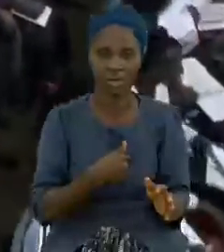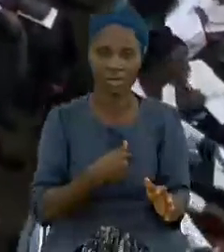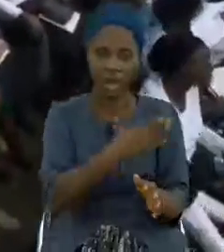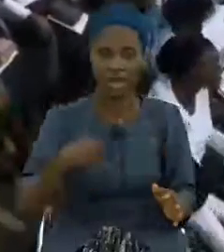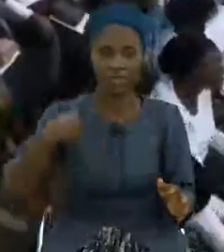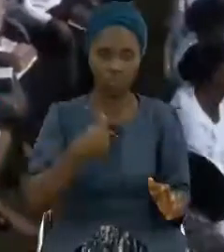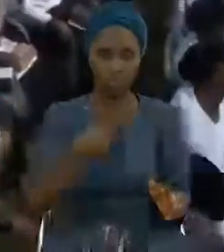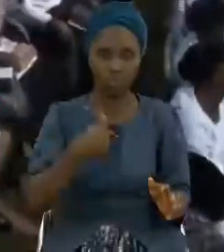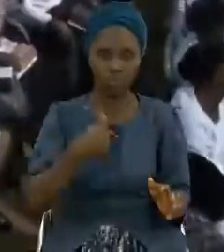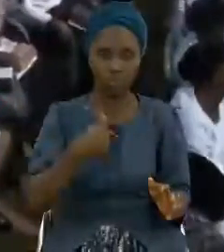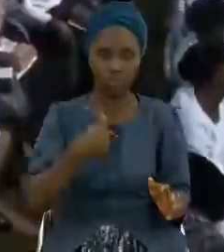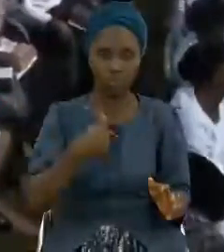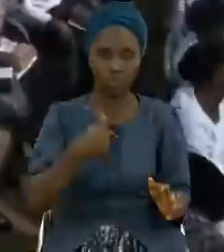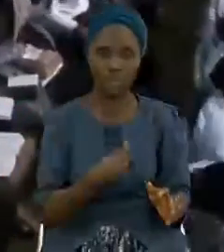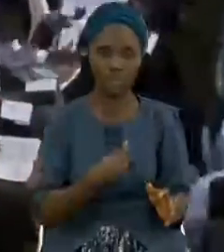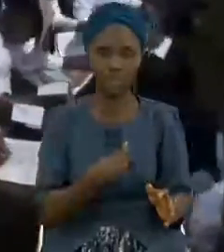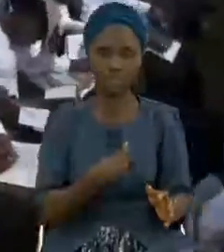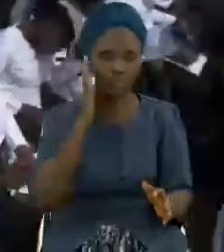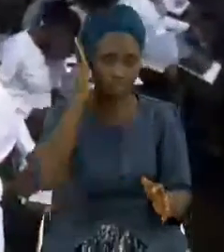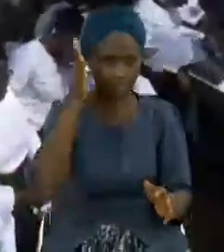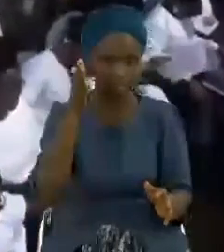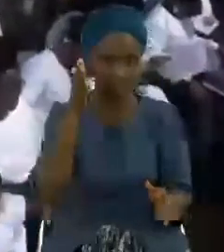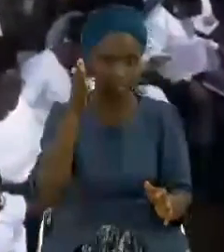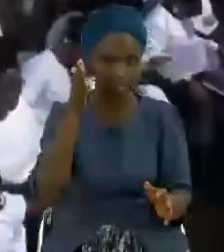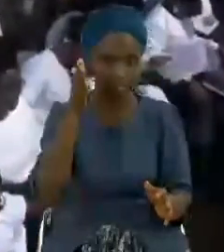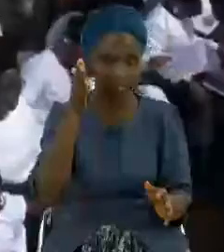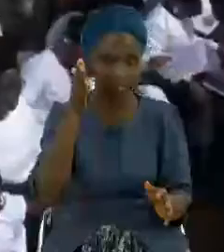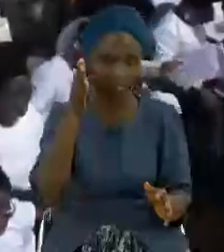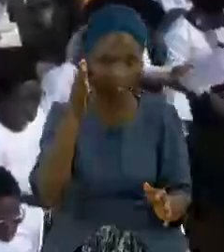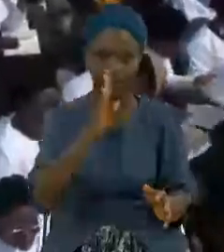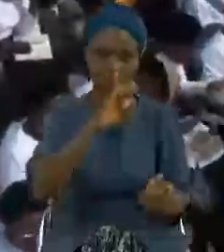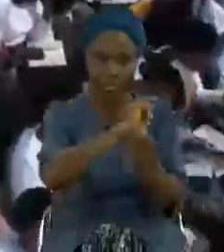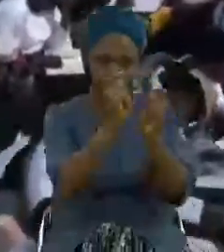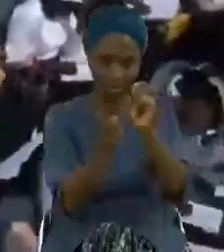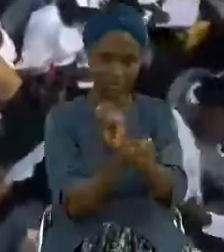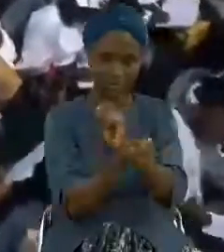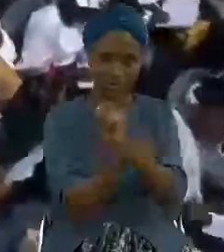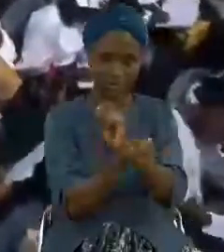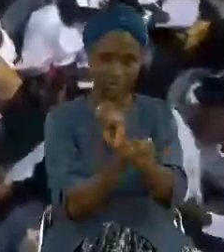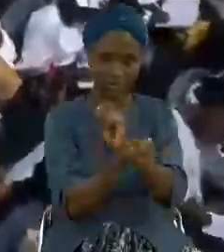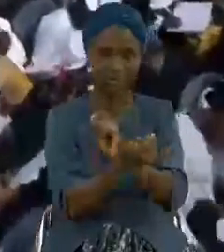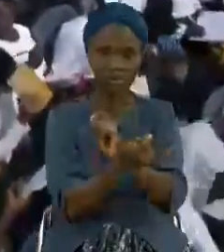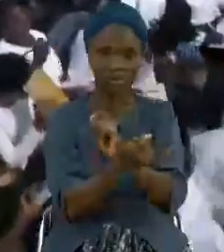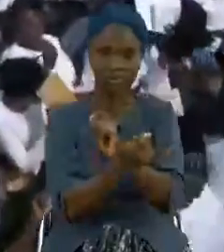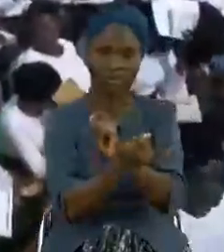shall be changed. I will be there.